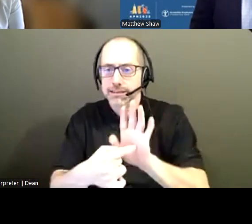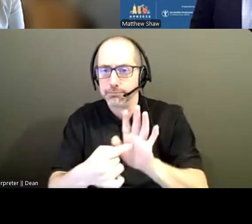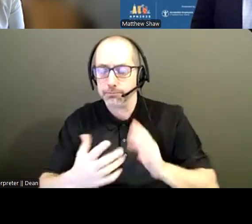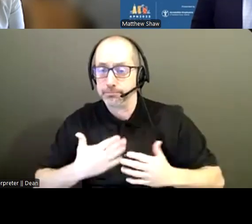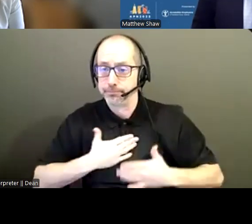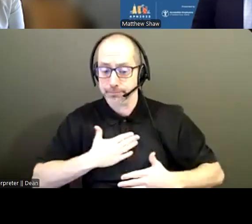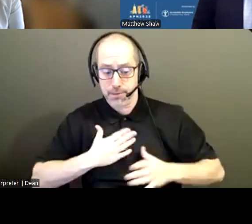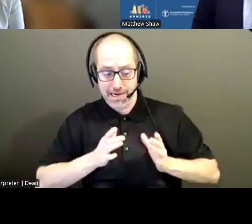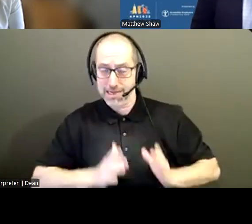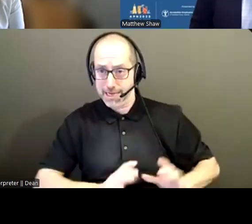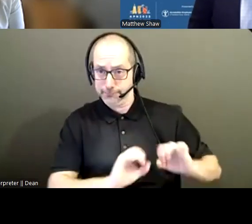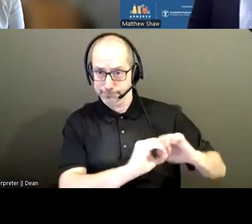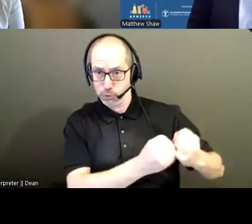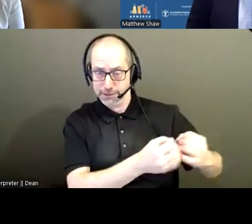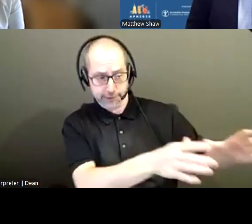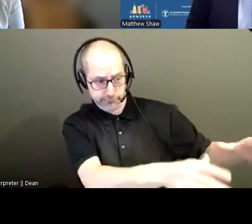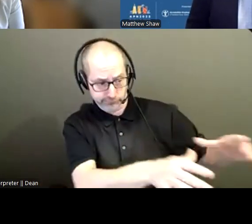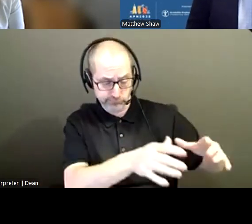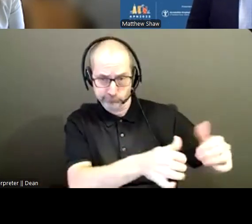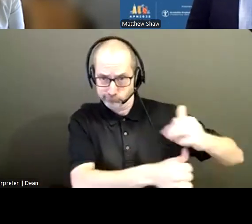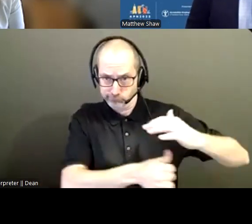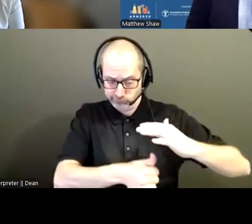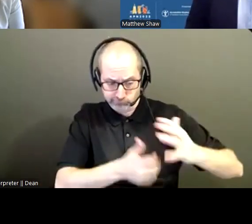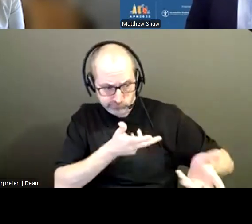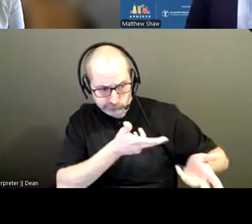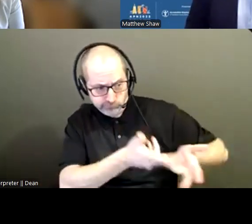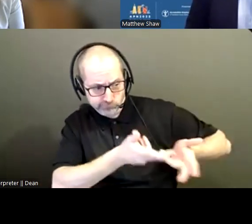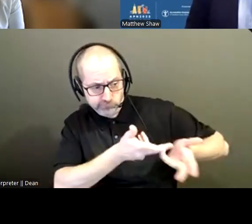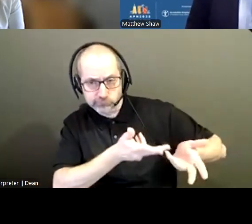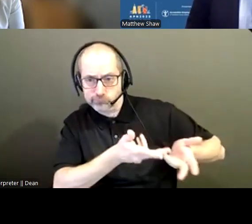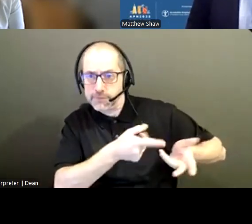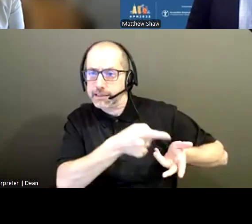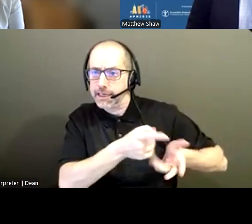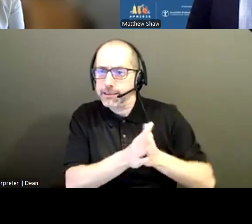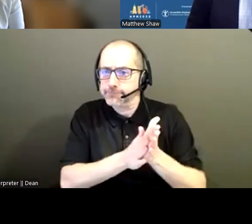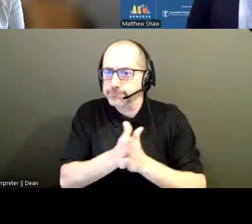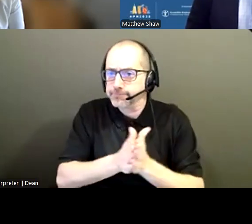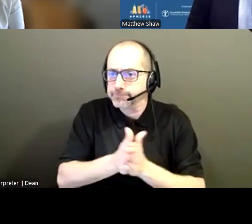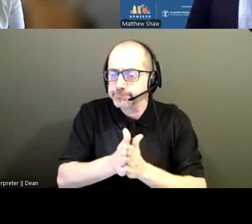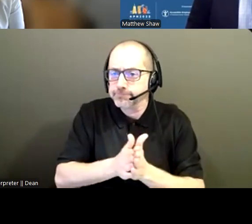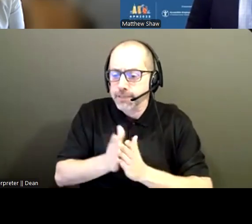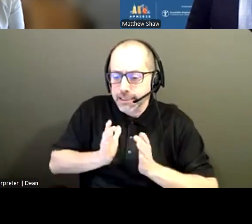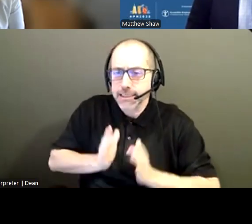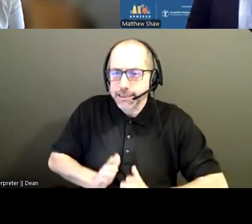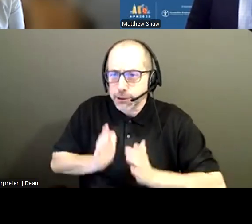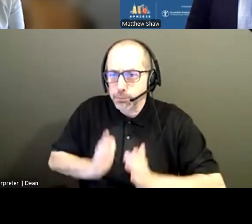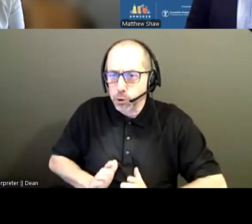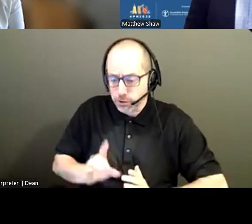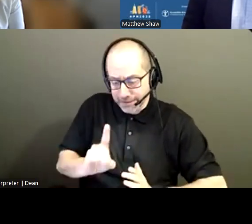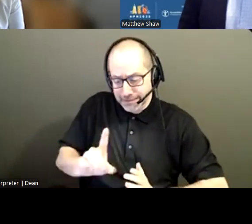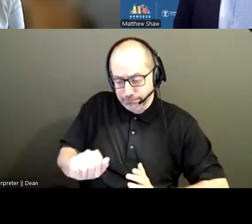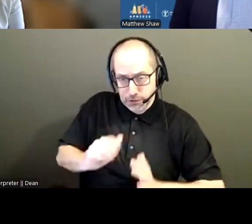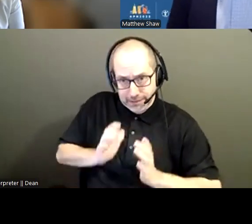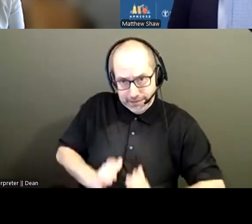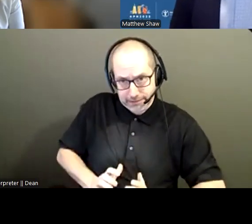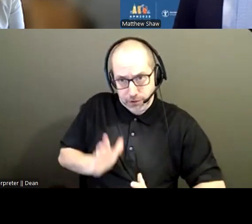they were very interested in understanding how consumers with disabilities would use their products